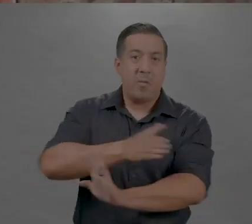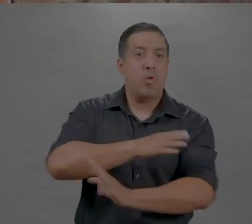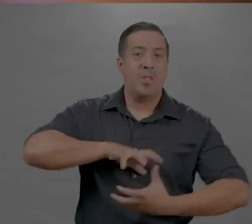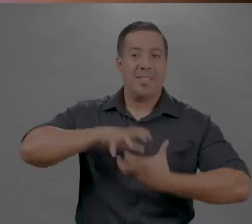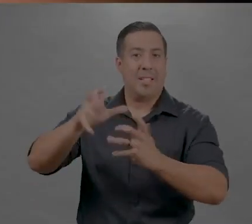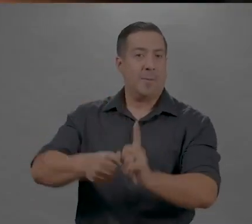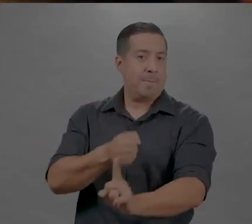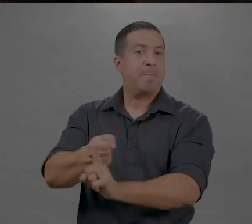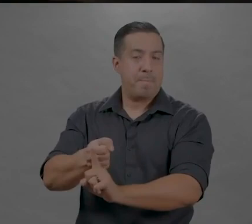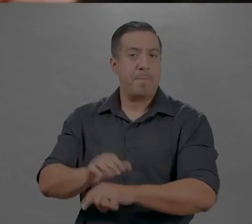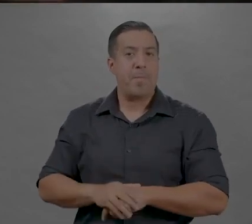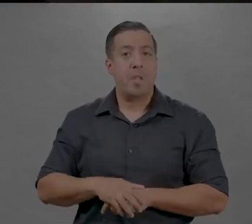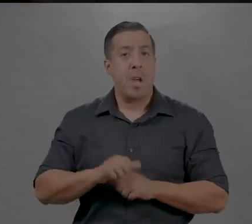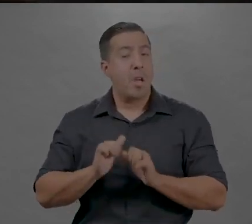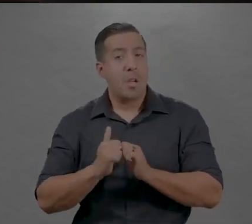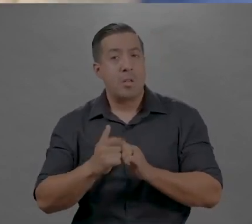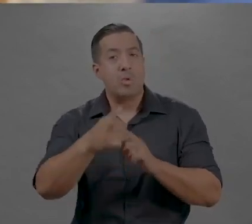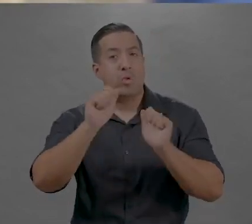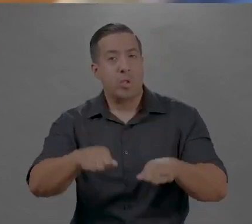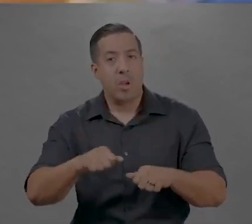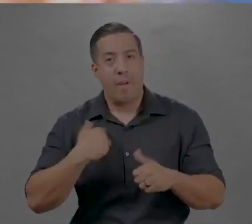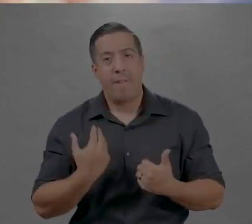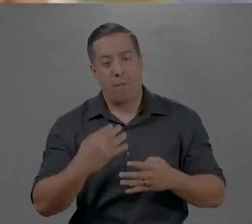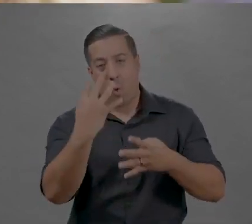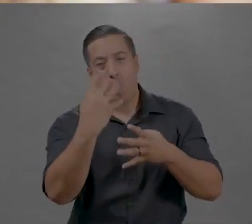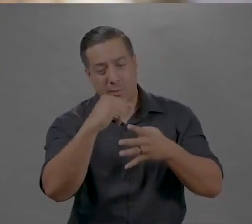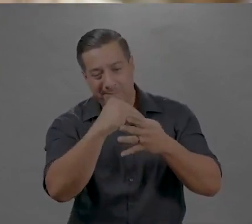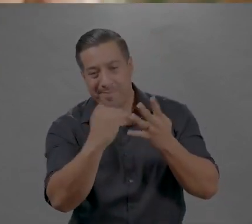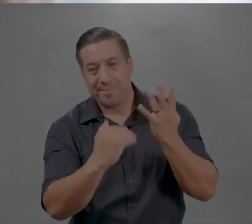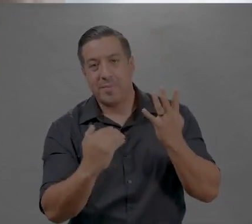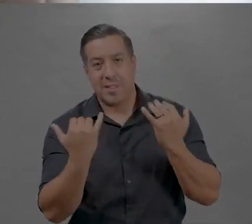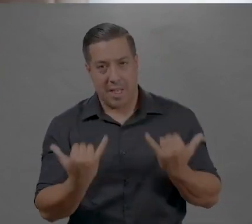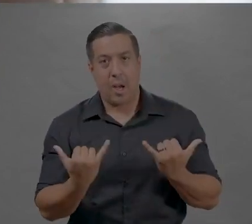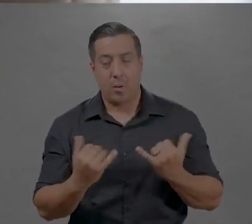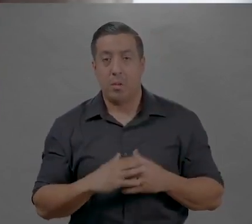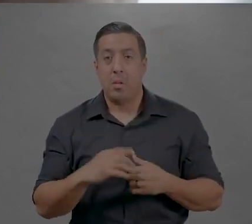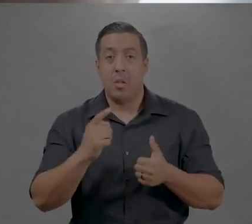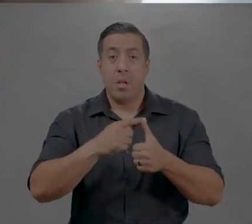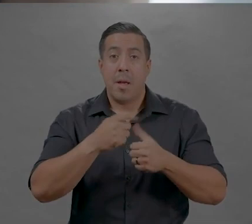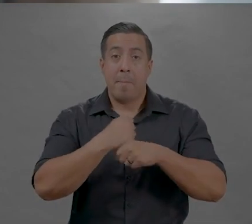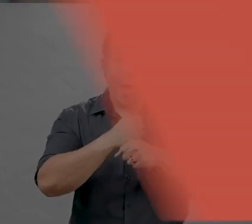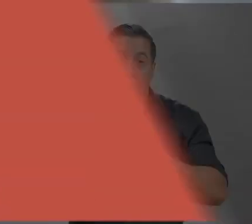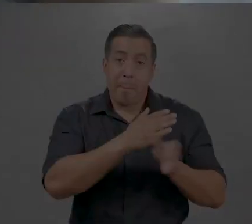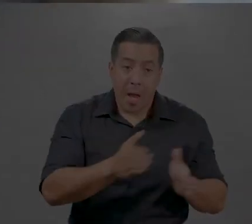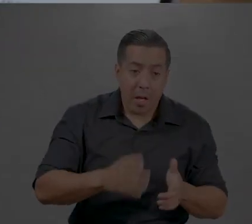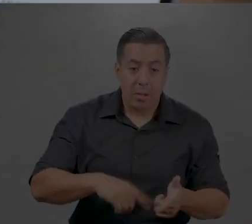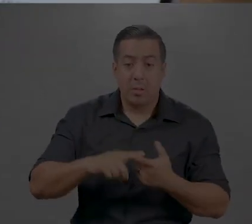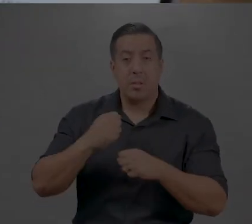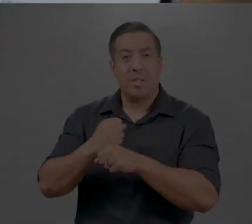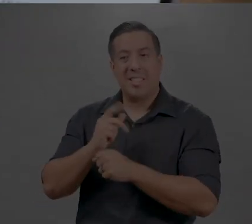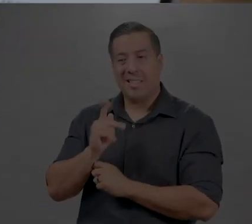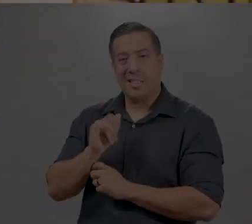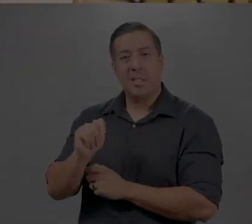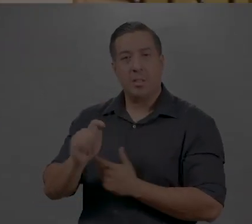ready long before a disaster ever hits. You can do that by taking these 4 steps right now. Make a